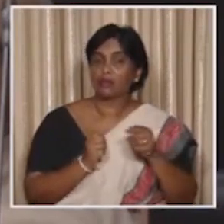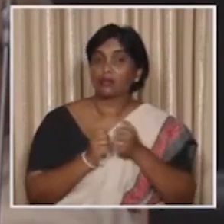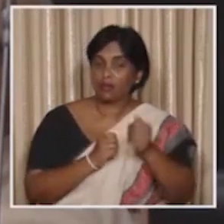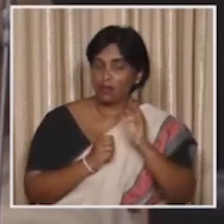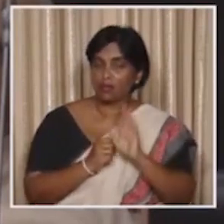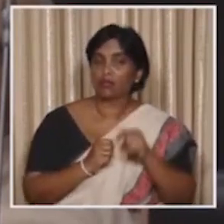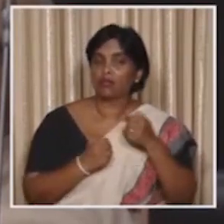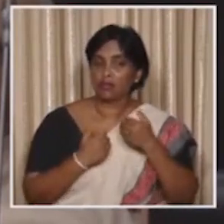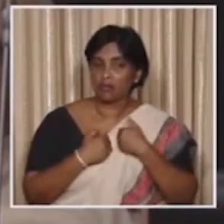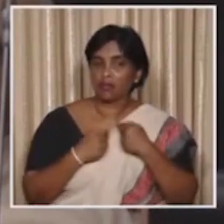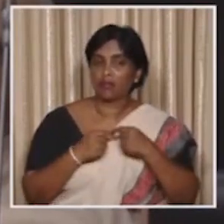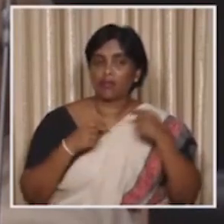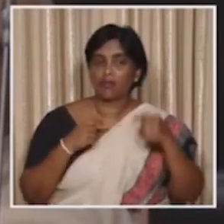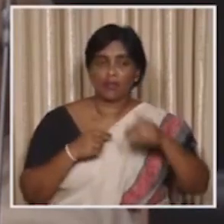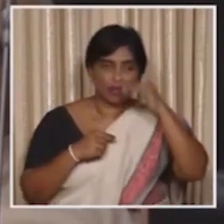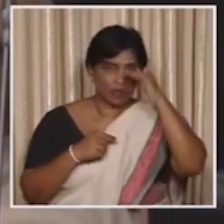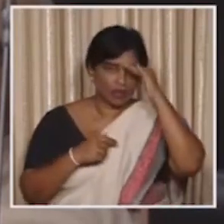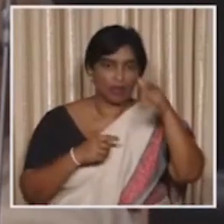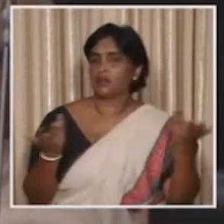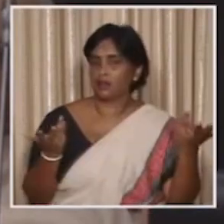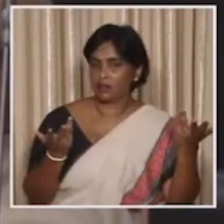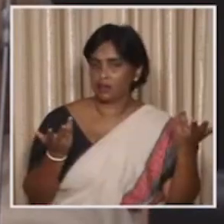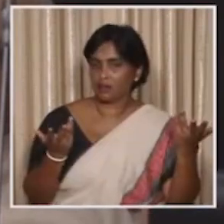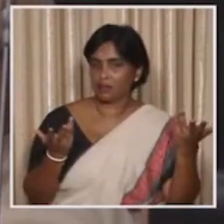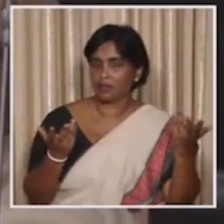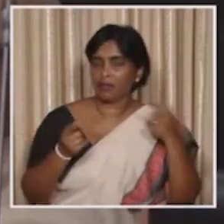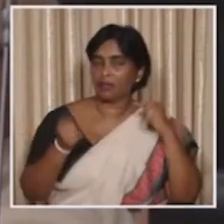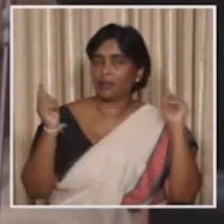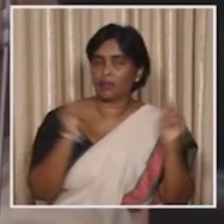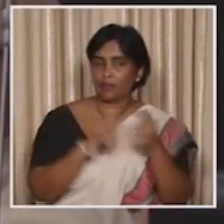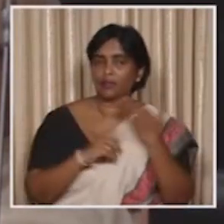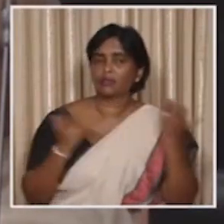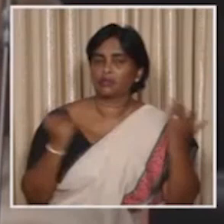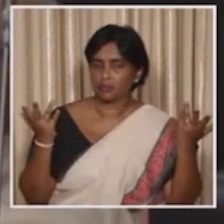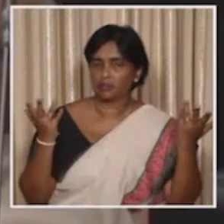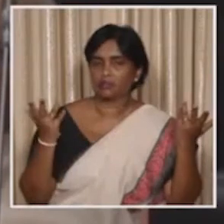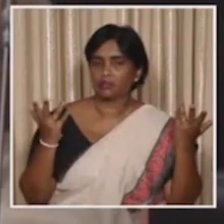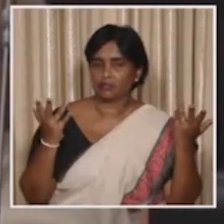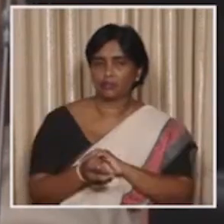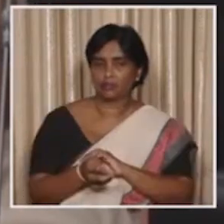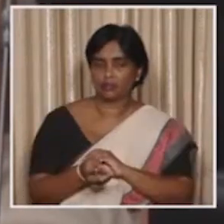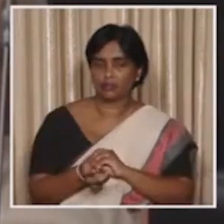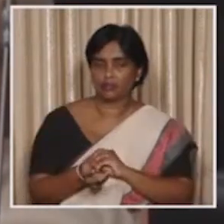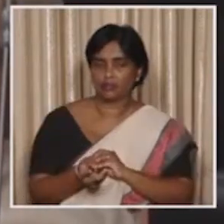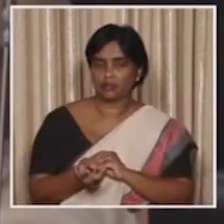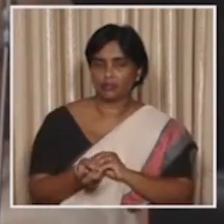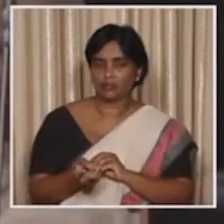karannone. Ithin ape vipakshanayakatuma eka kare ne. Penalty. So that's also a breach of public trust.